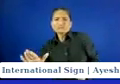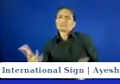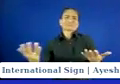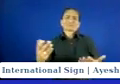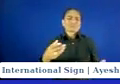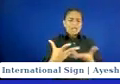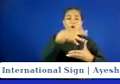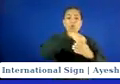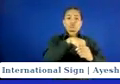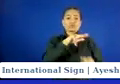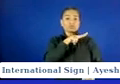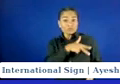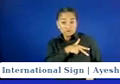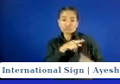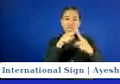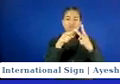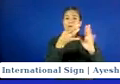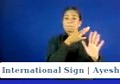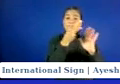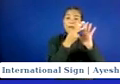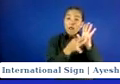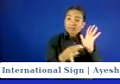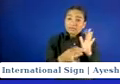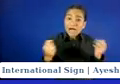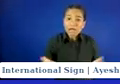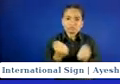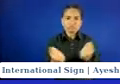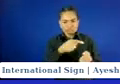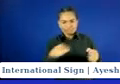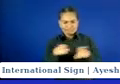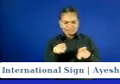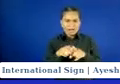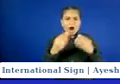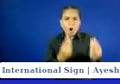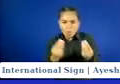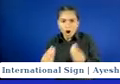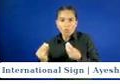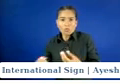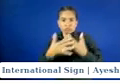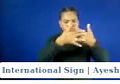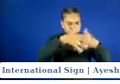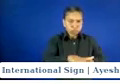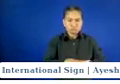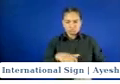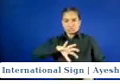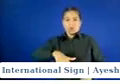to my country colleagues who will be sharing their experience. So next slides,